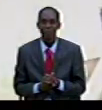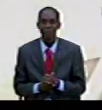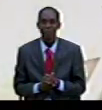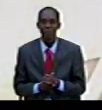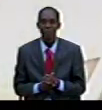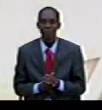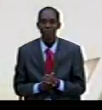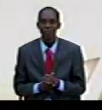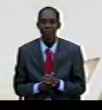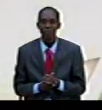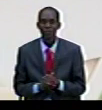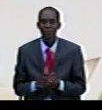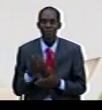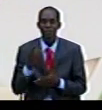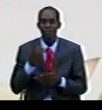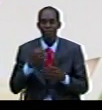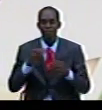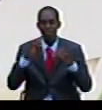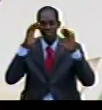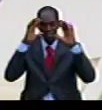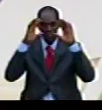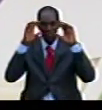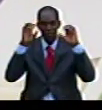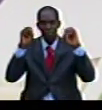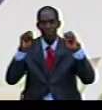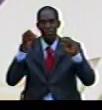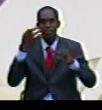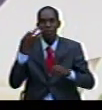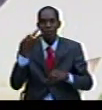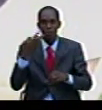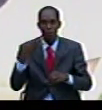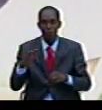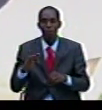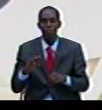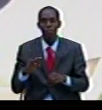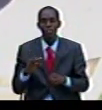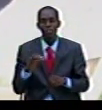the General Superintendent of Deeper Life Christian Ministry,